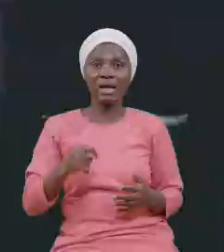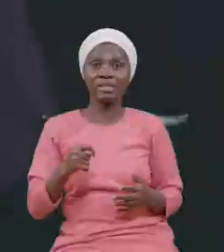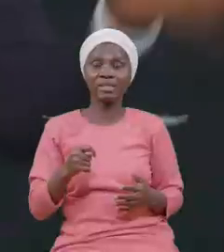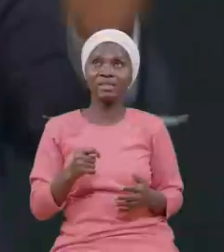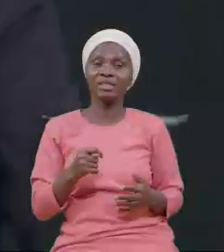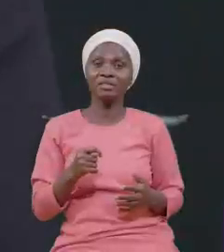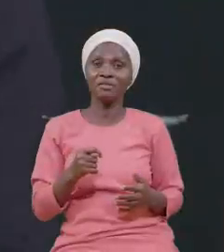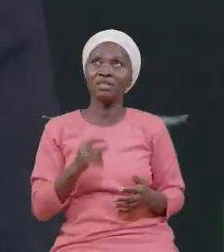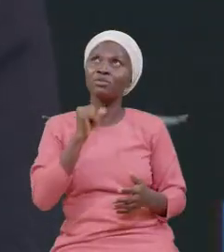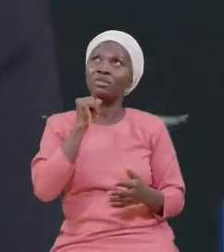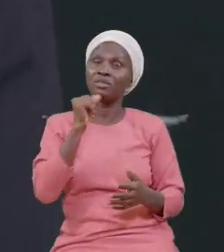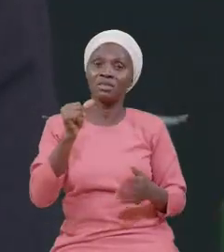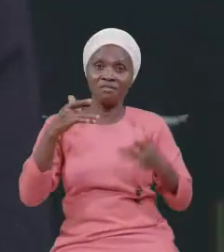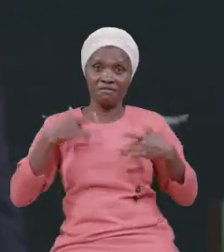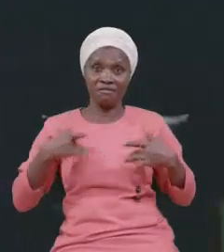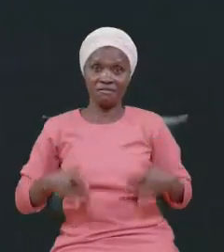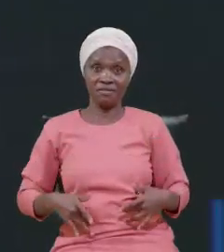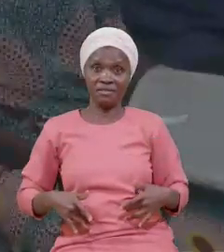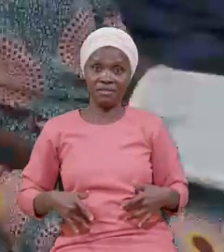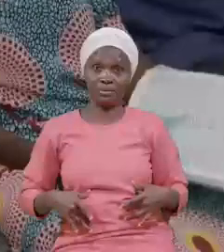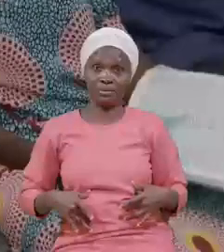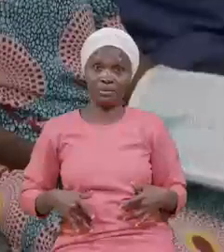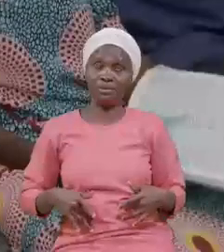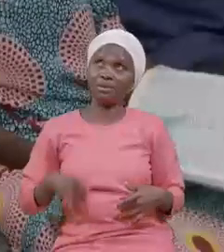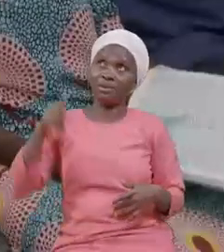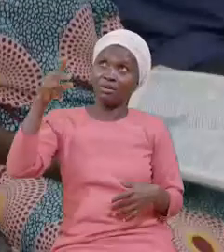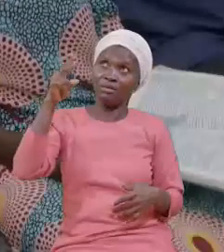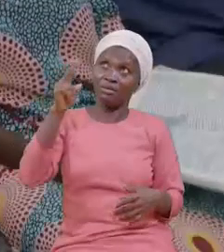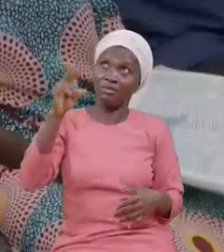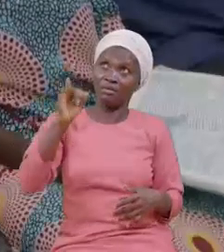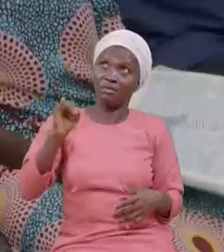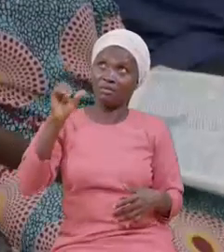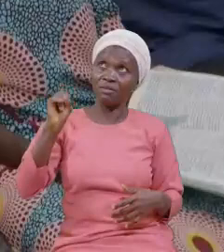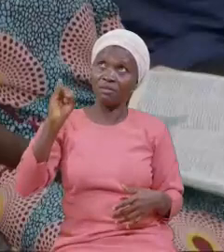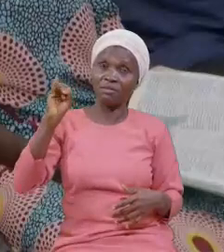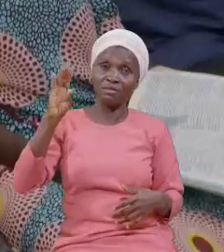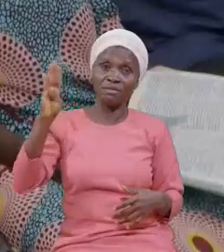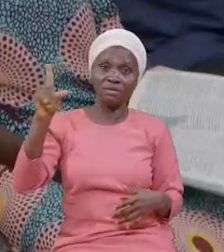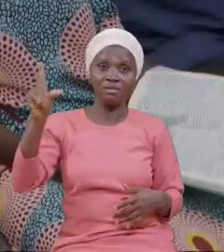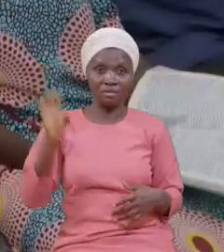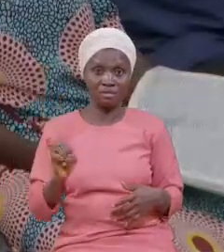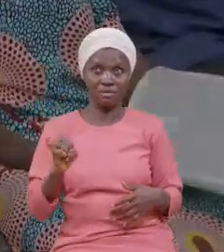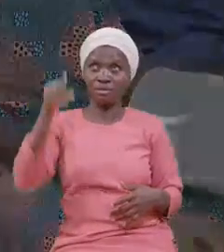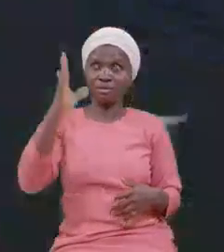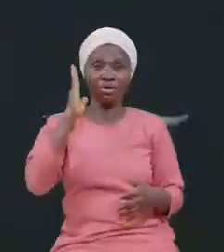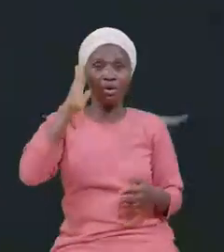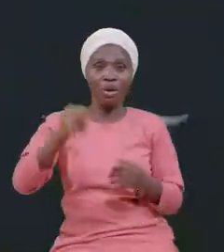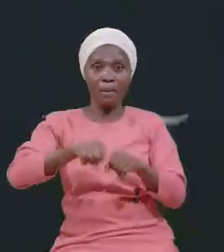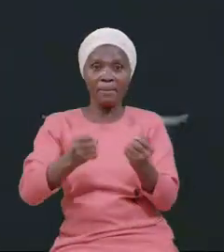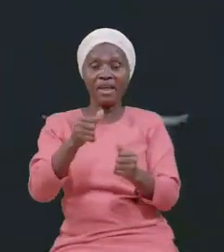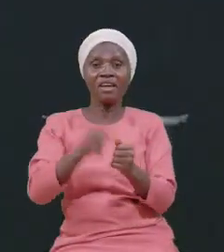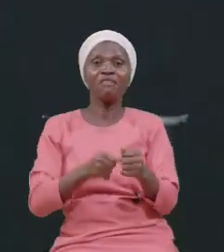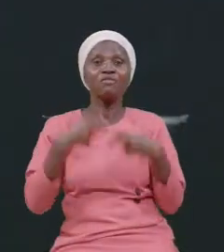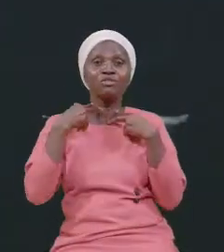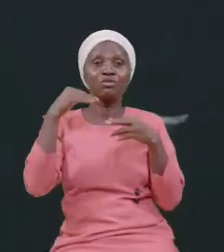up. He'll break every yoke in your life and everything that stands in your way to do you what God